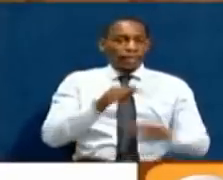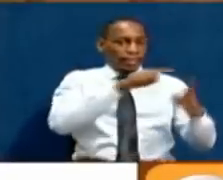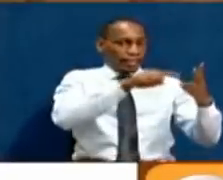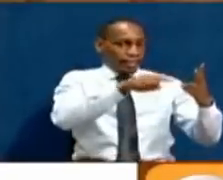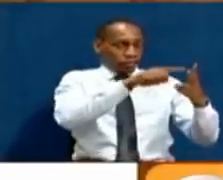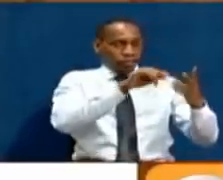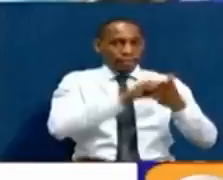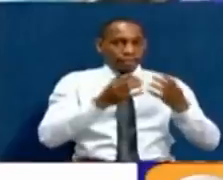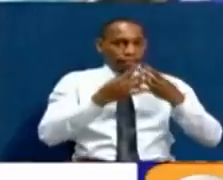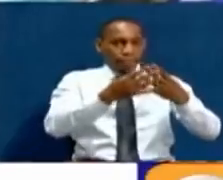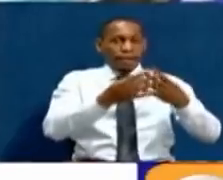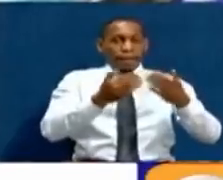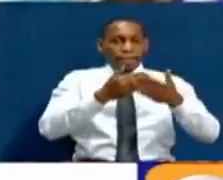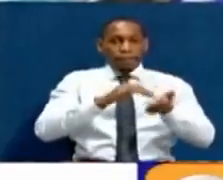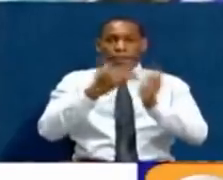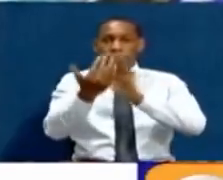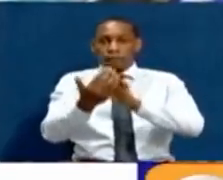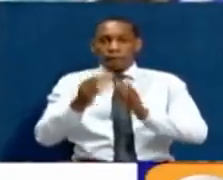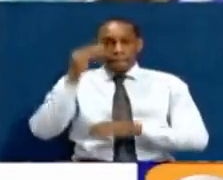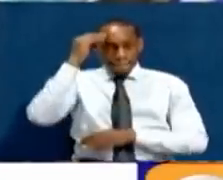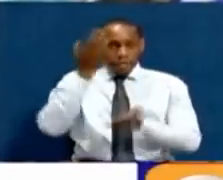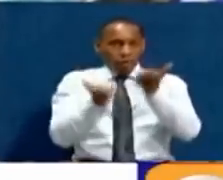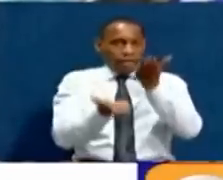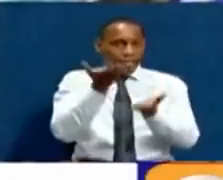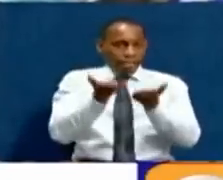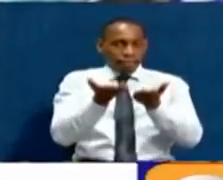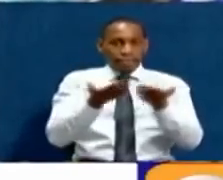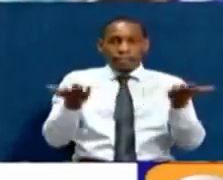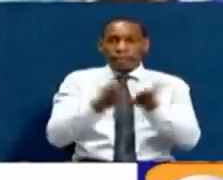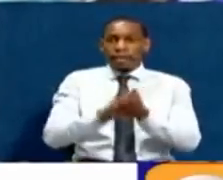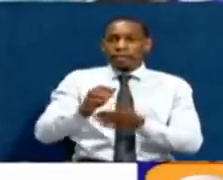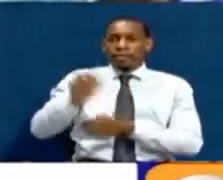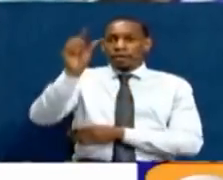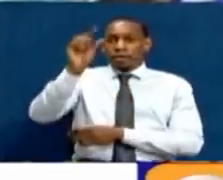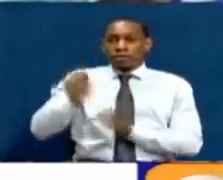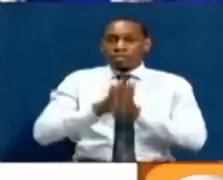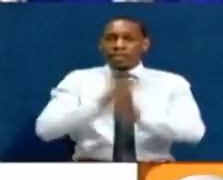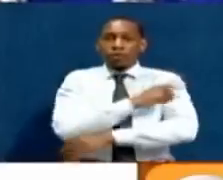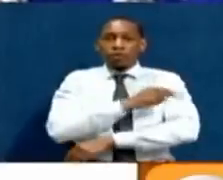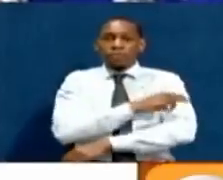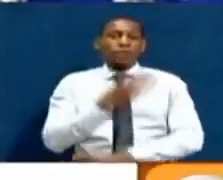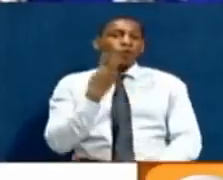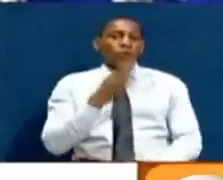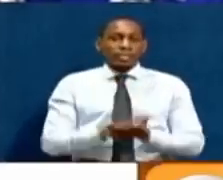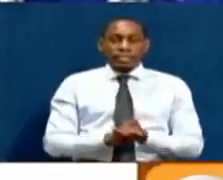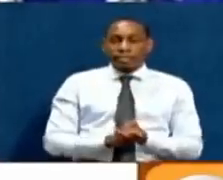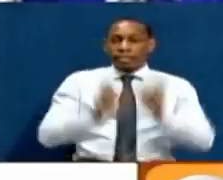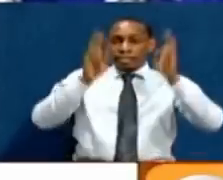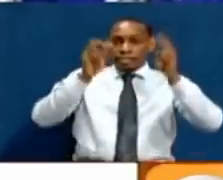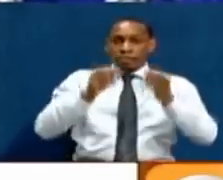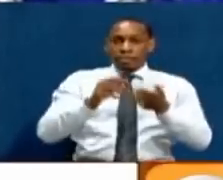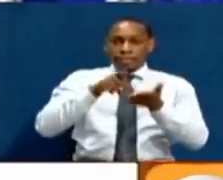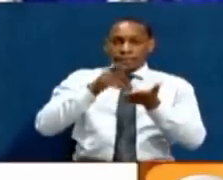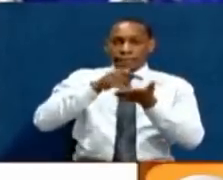and her aide to be remanded before being presented for mental assessment at the Coast General Hospital on Wednesday. On matters concerning